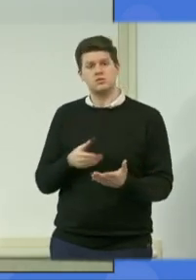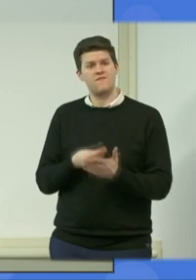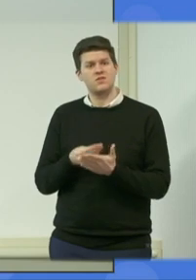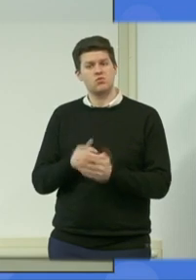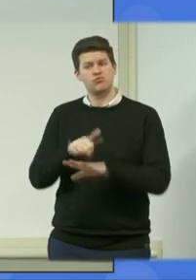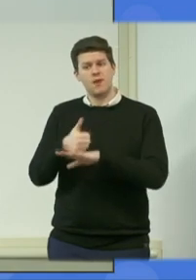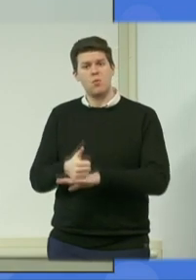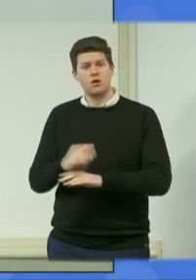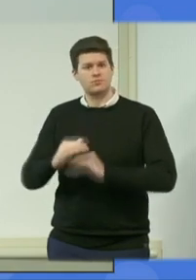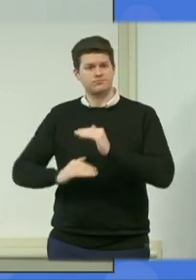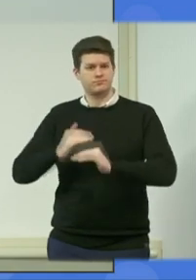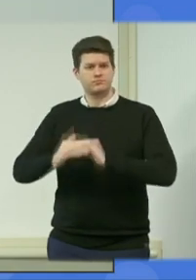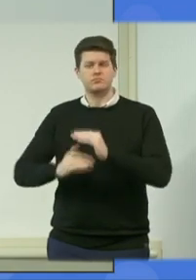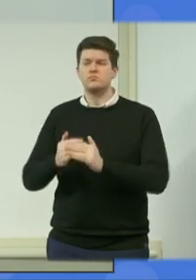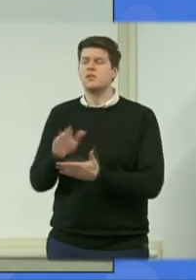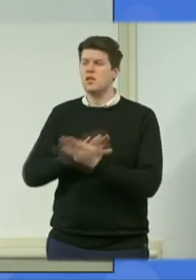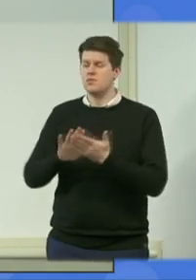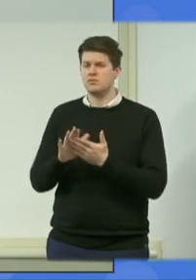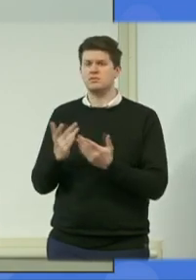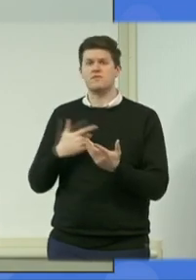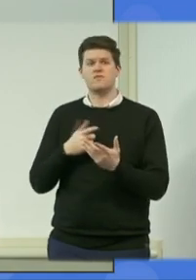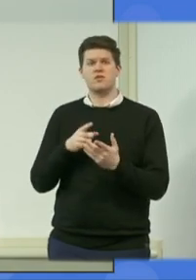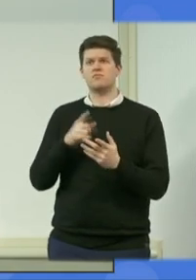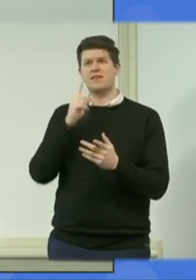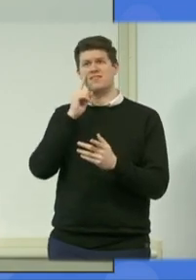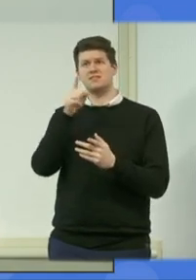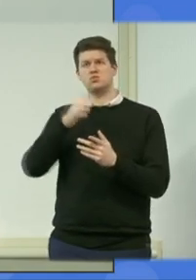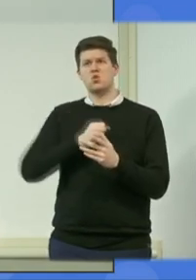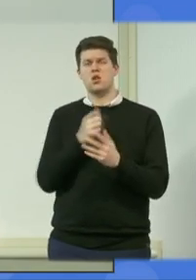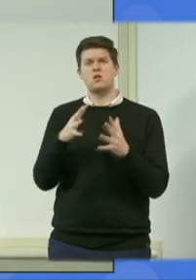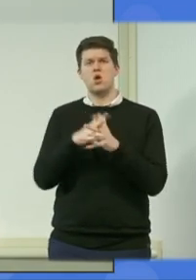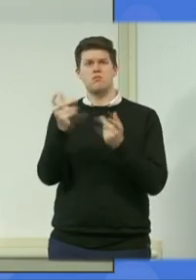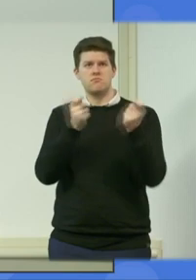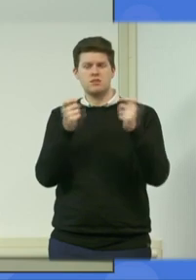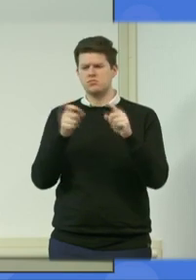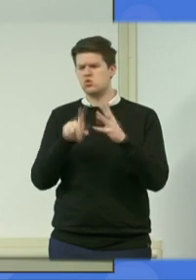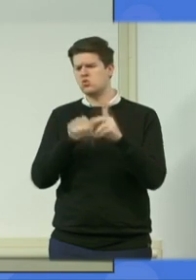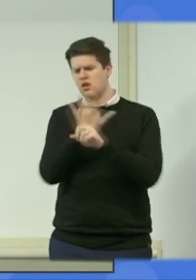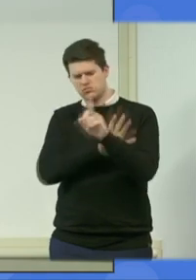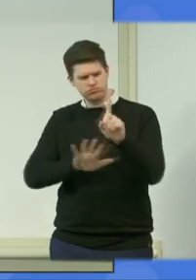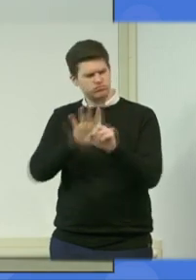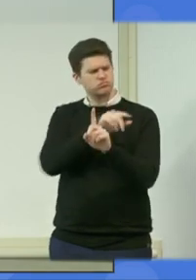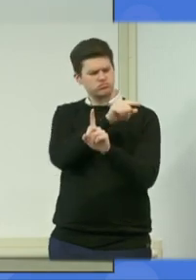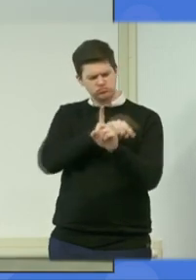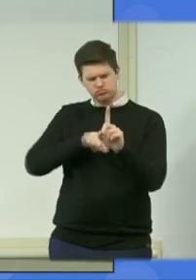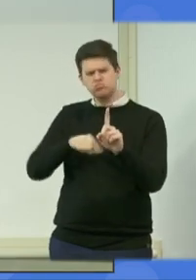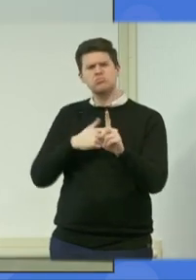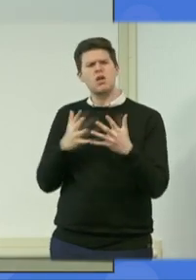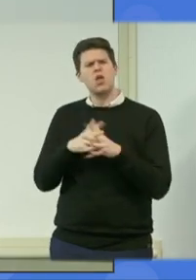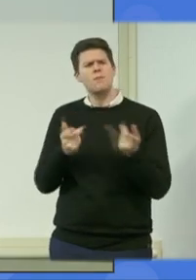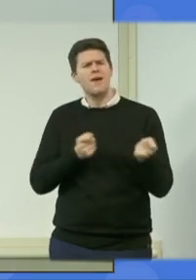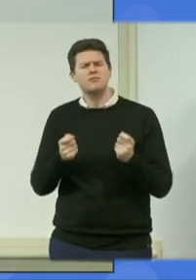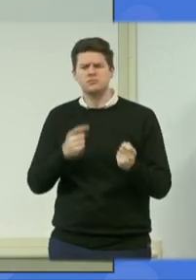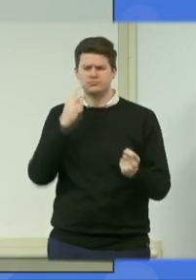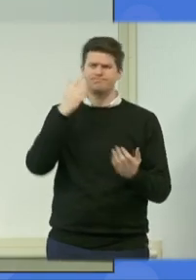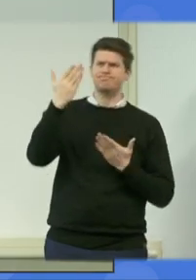the relative performance between Scotland and the rest of the UK is really important. So the performance of the economy is more